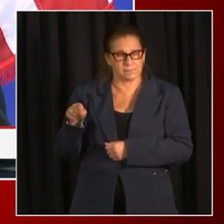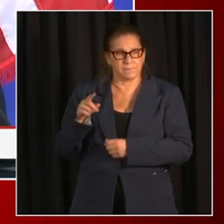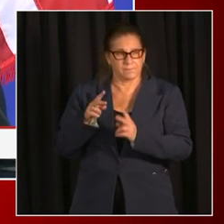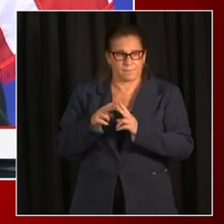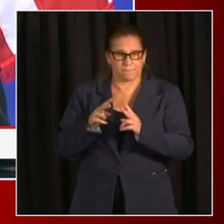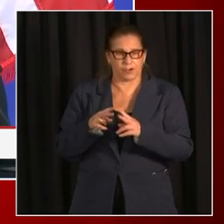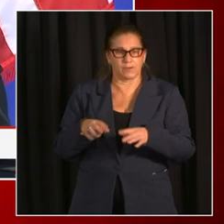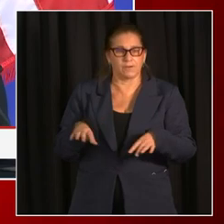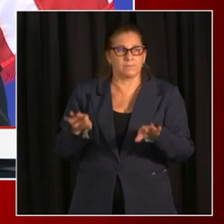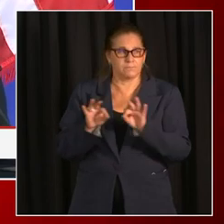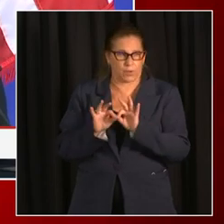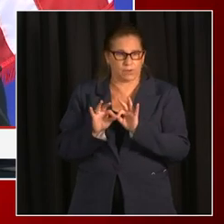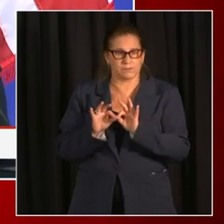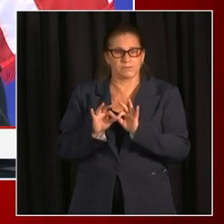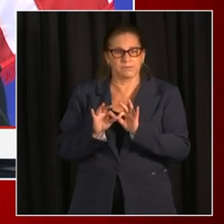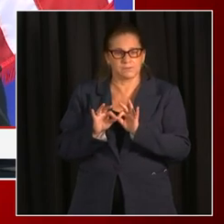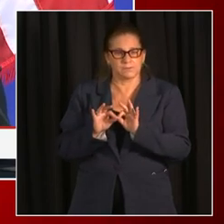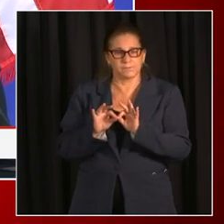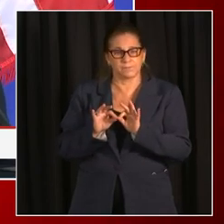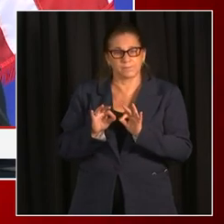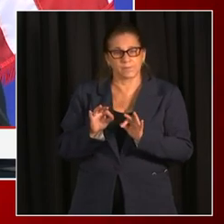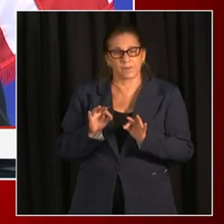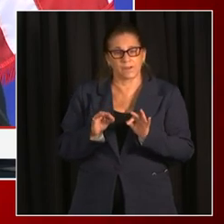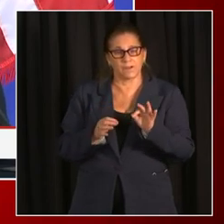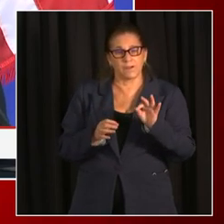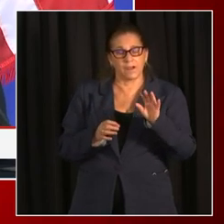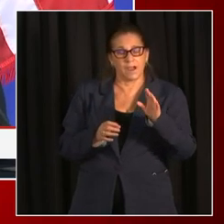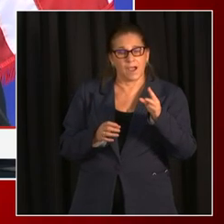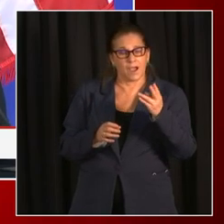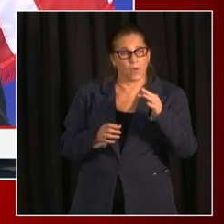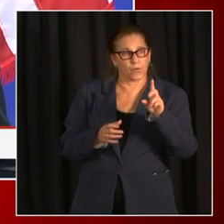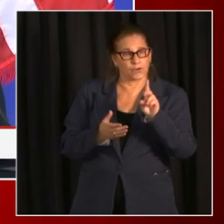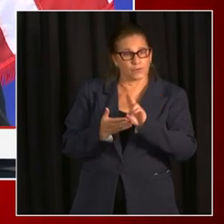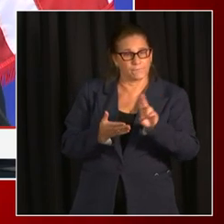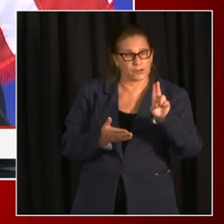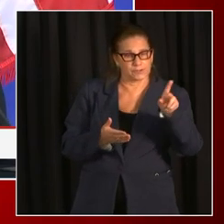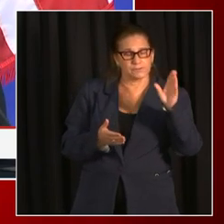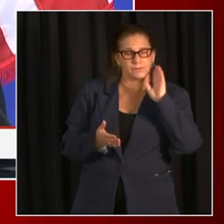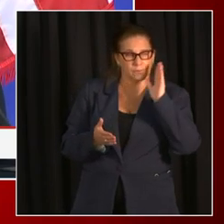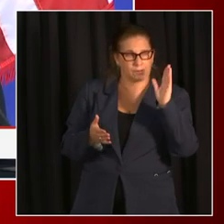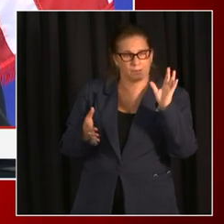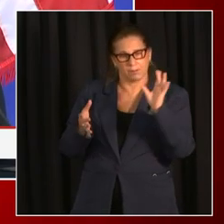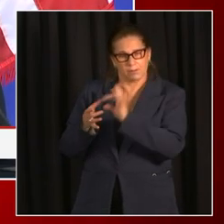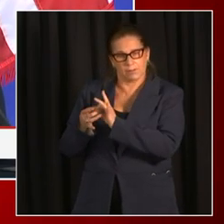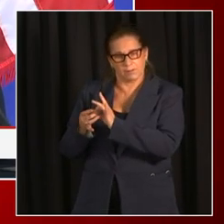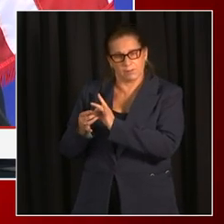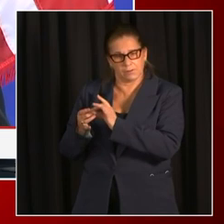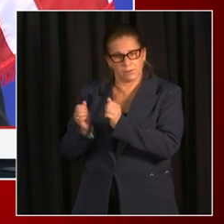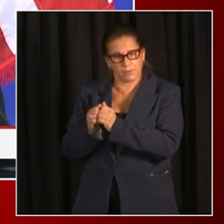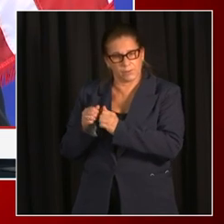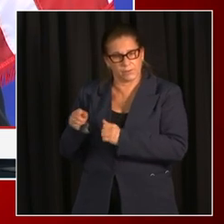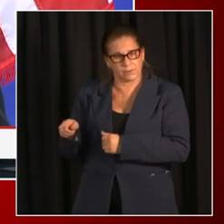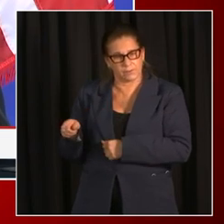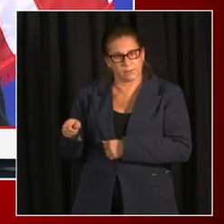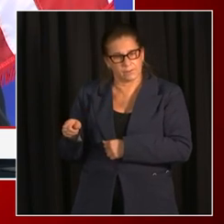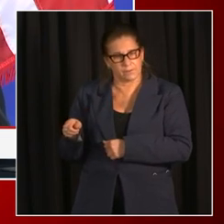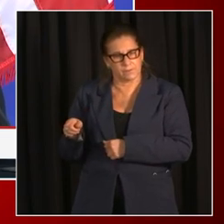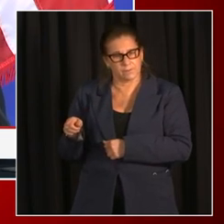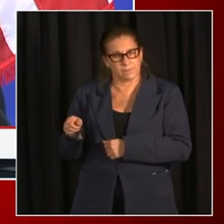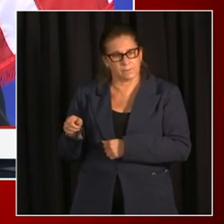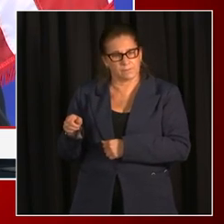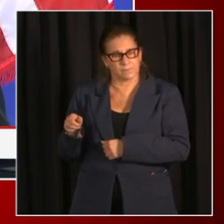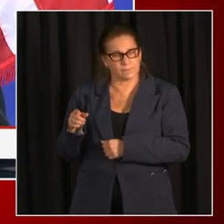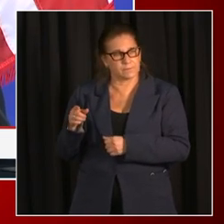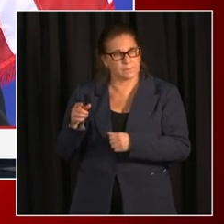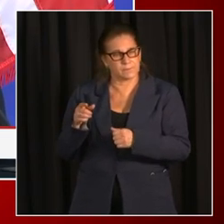could ensure Howard Hospital's future, that we could assure that there would be a hospital on Georgia Avenue, which I